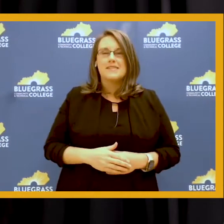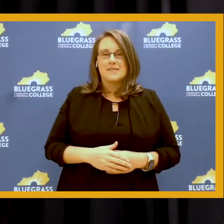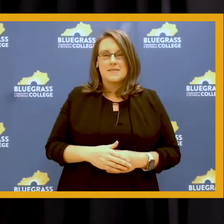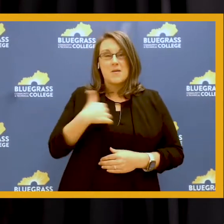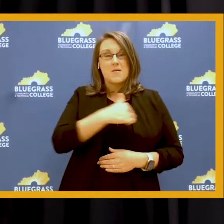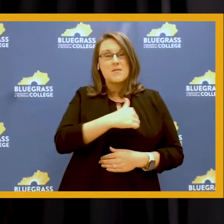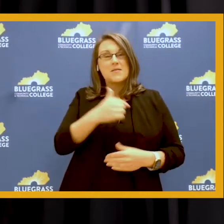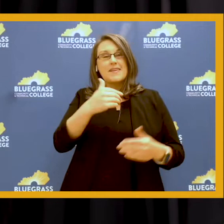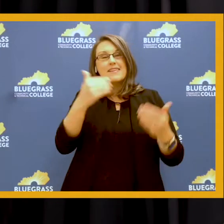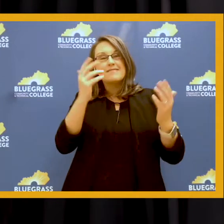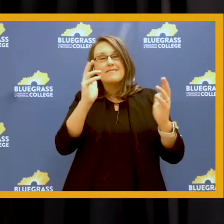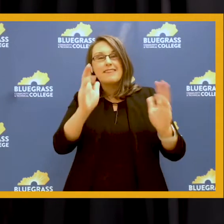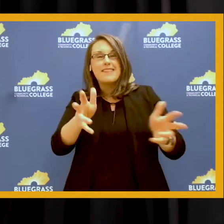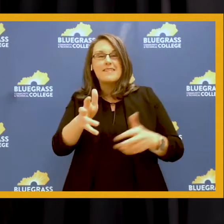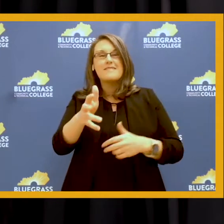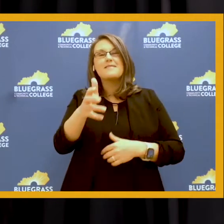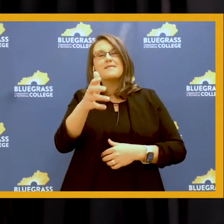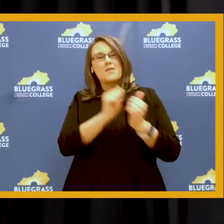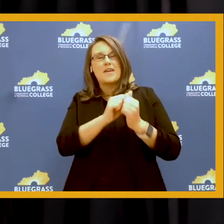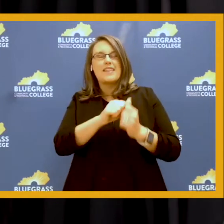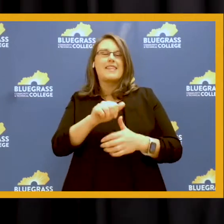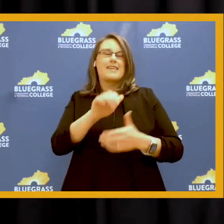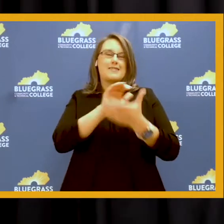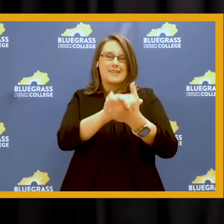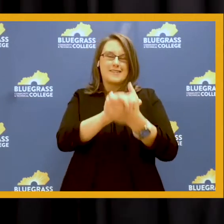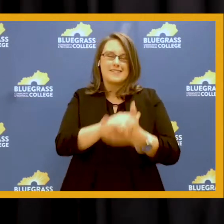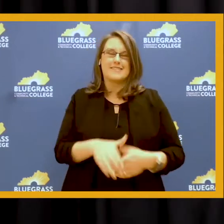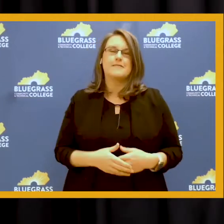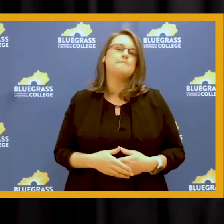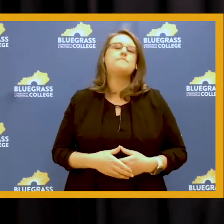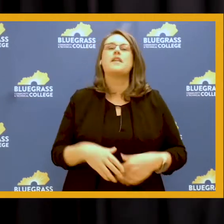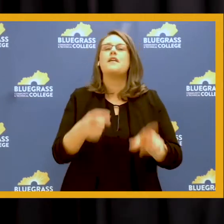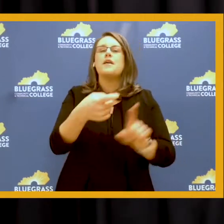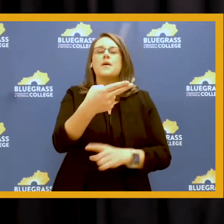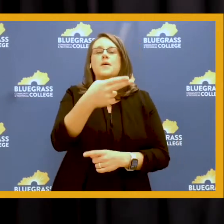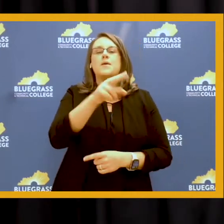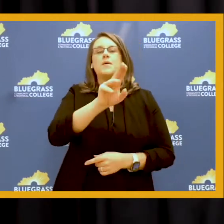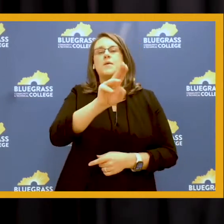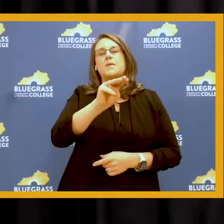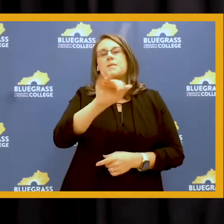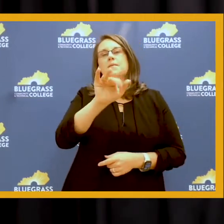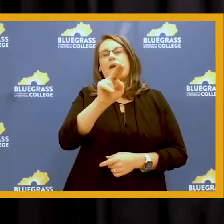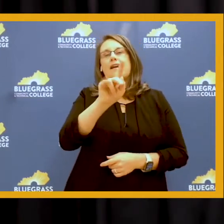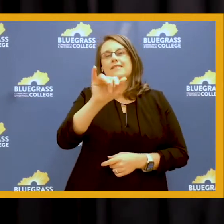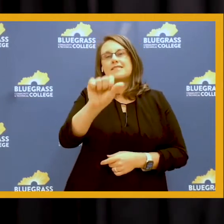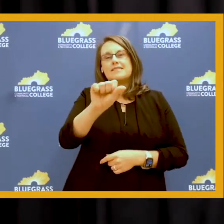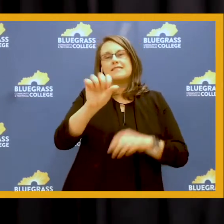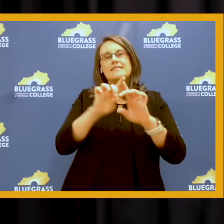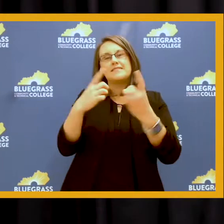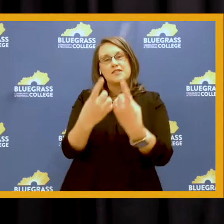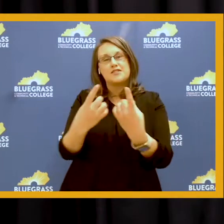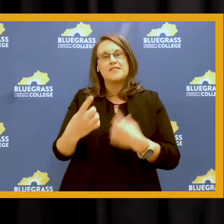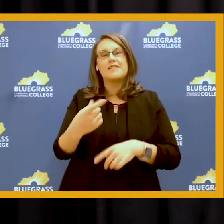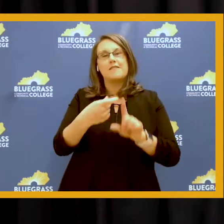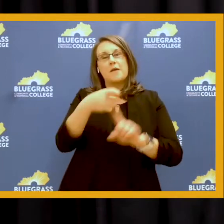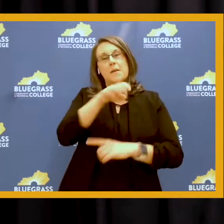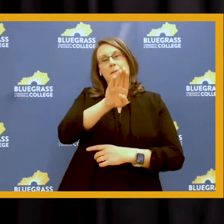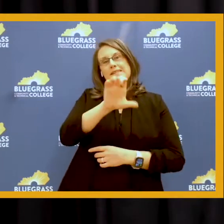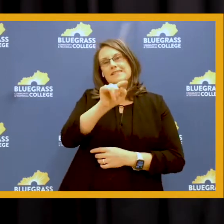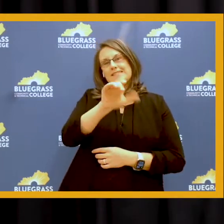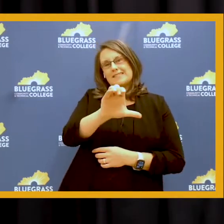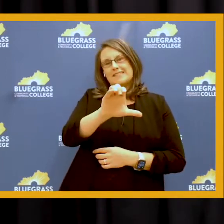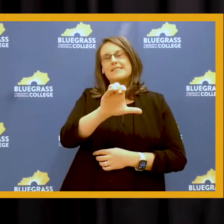heartfelt and sincere congratulations. From the Humanities Division at Bluegrass Community and